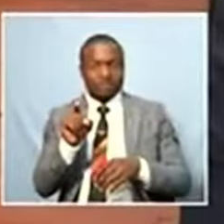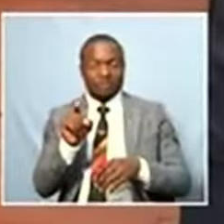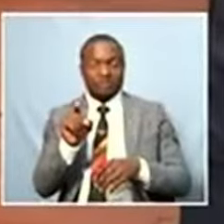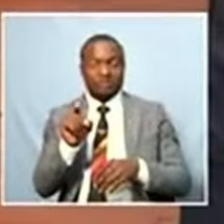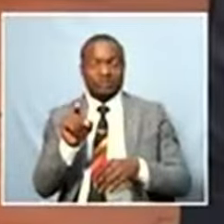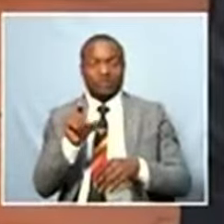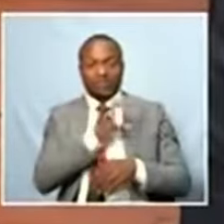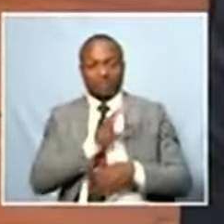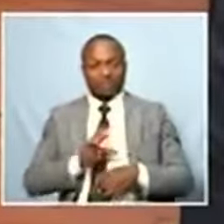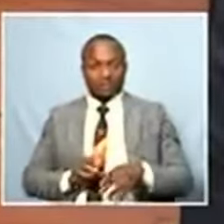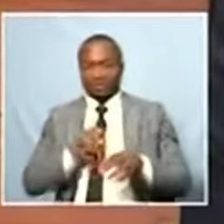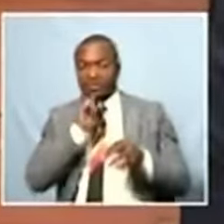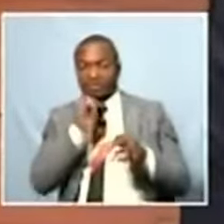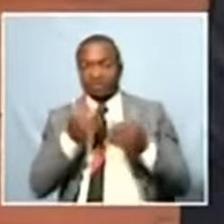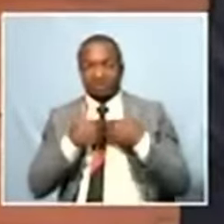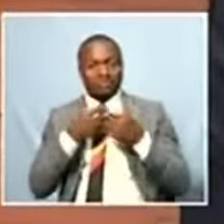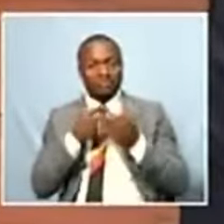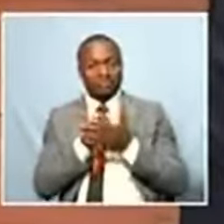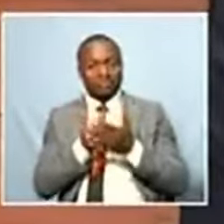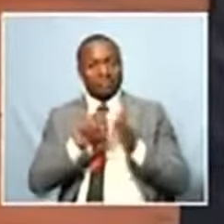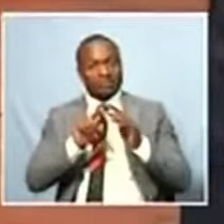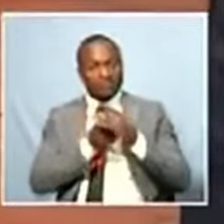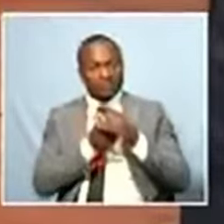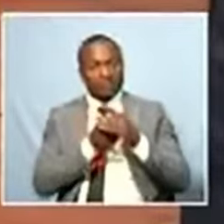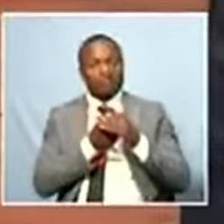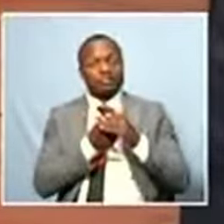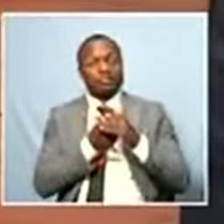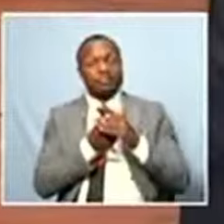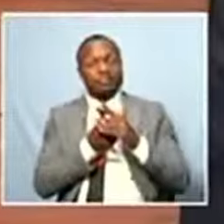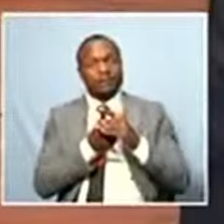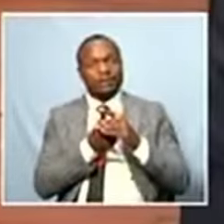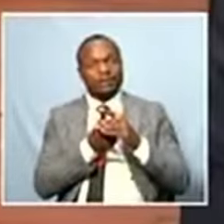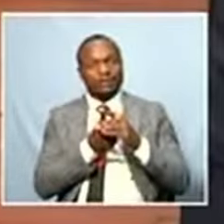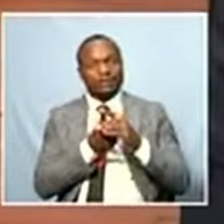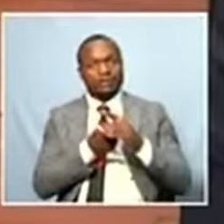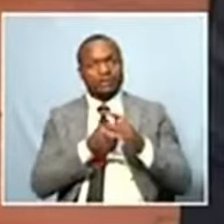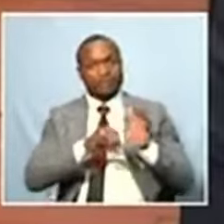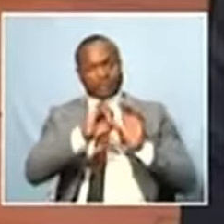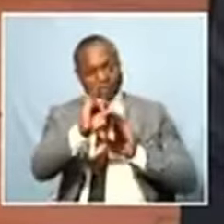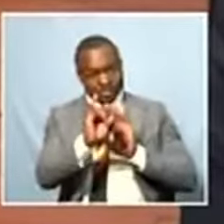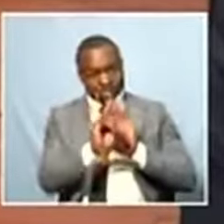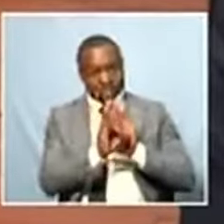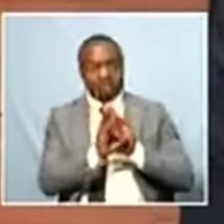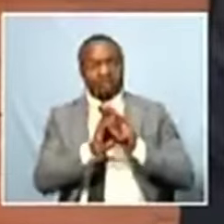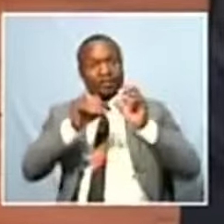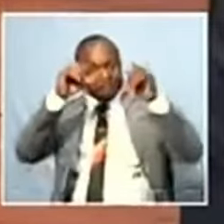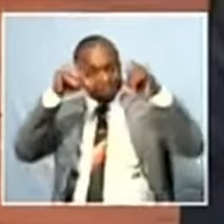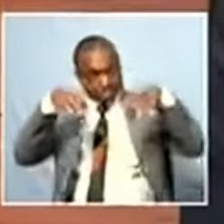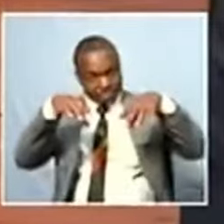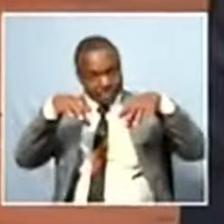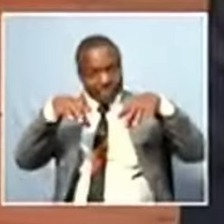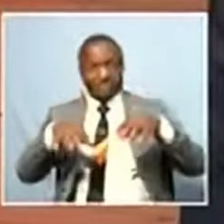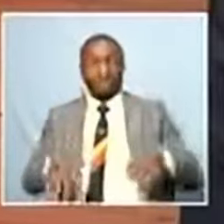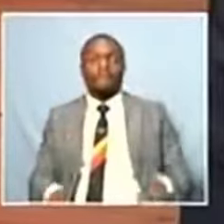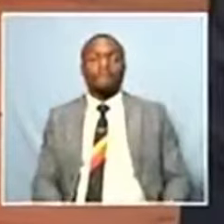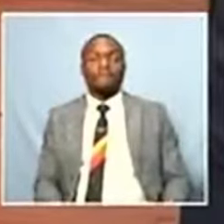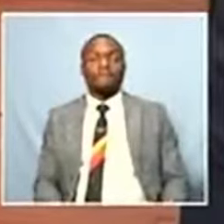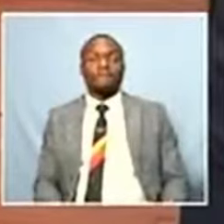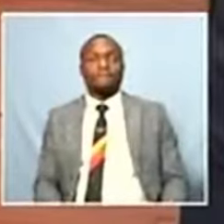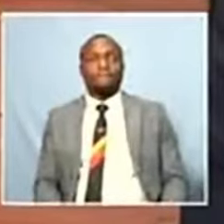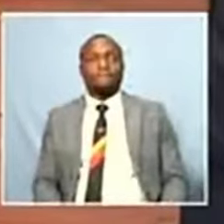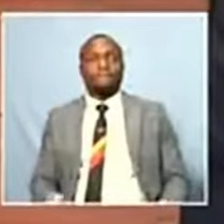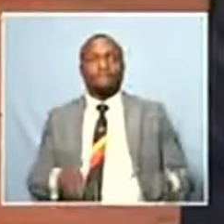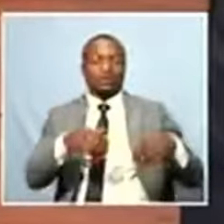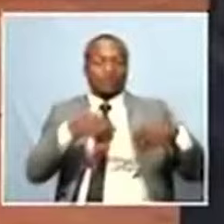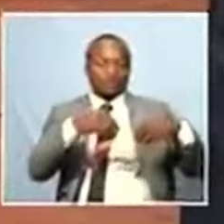start importing power and create like an electricity bank, and then they're able to either sell